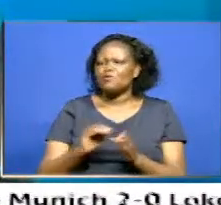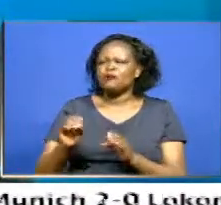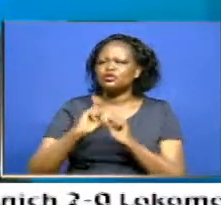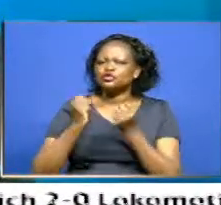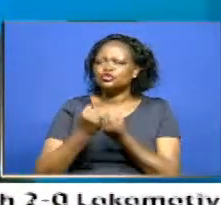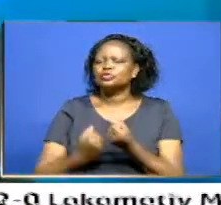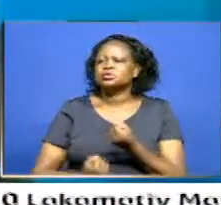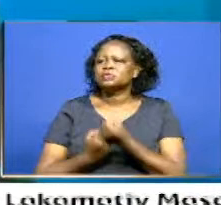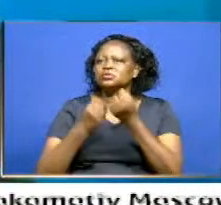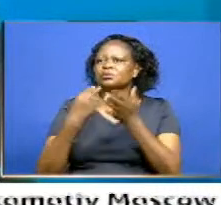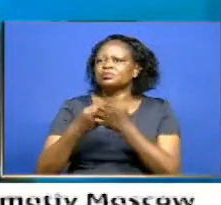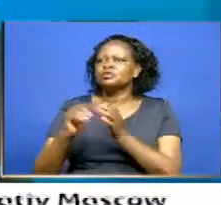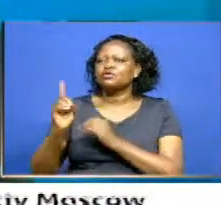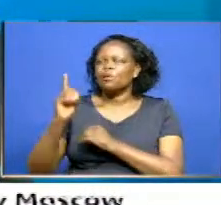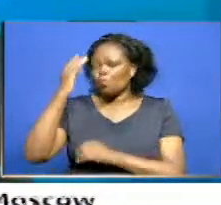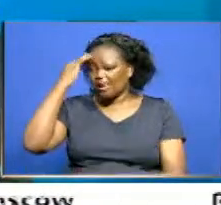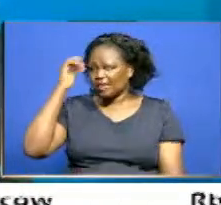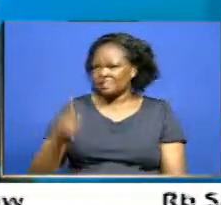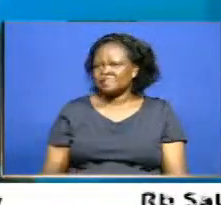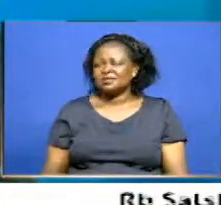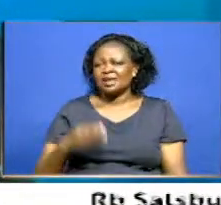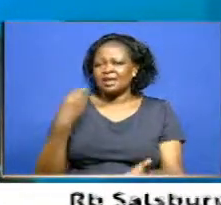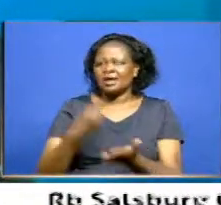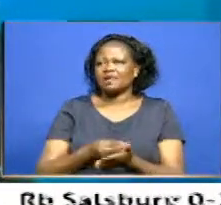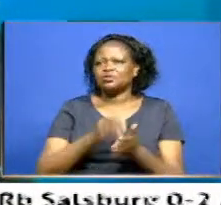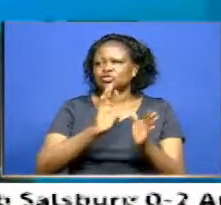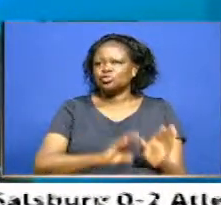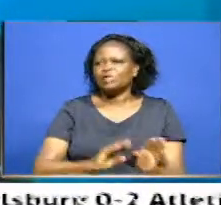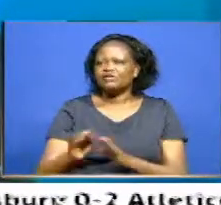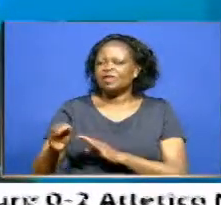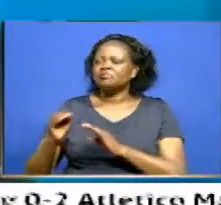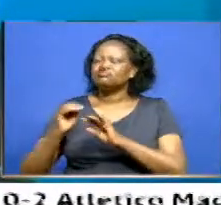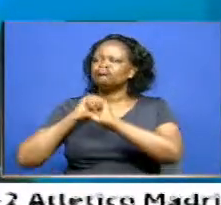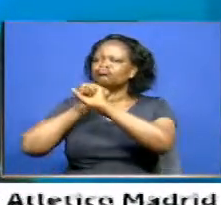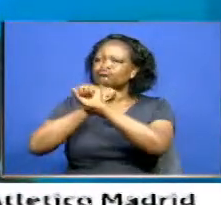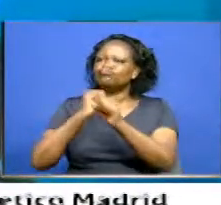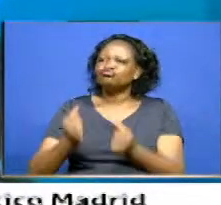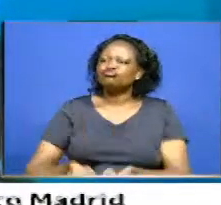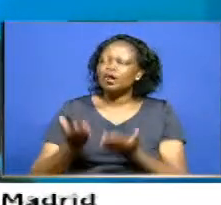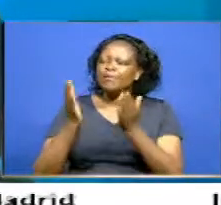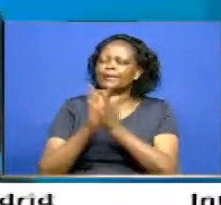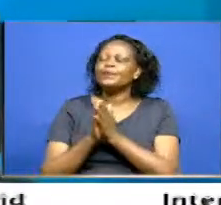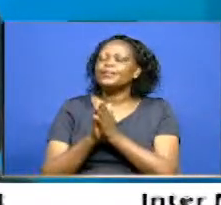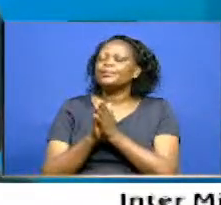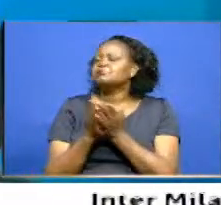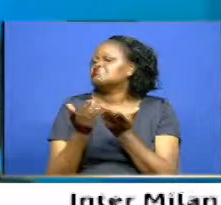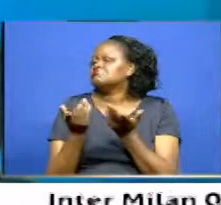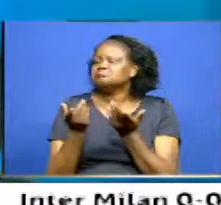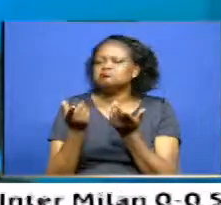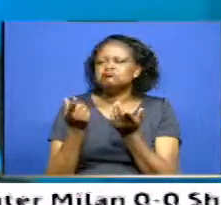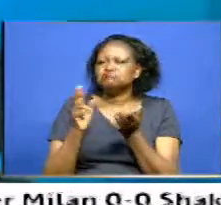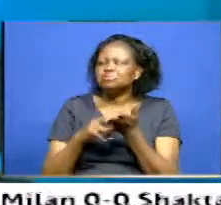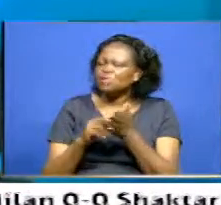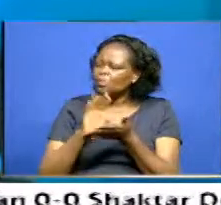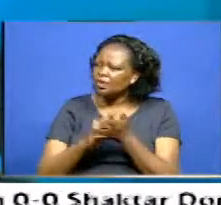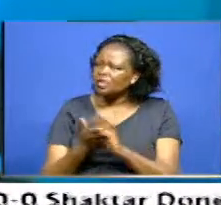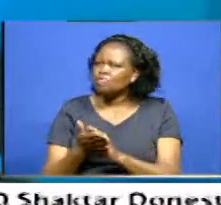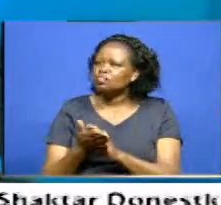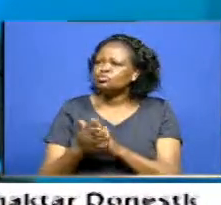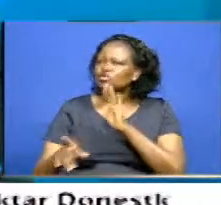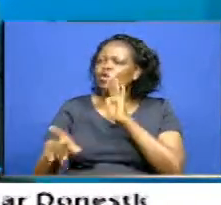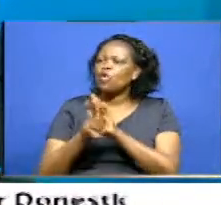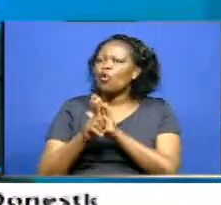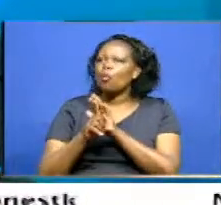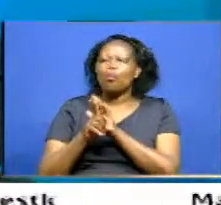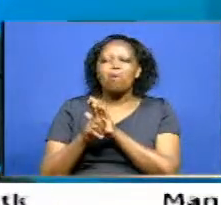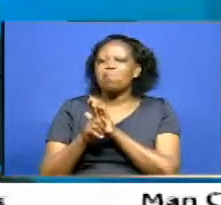is more than just cash transfers. There's elements of prevention and promotion as well. So without an enabling legislative framework,